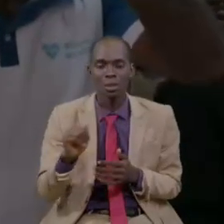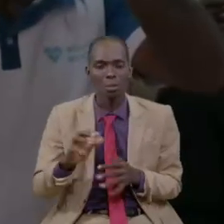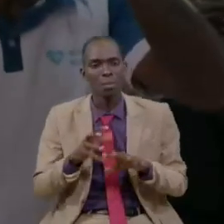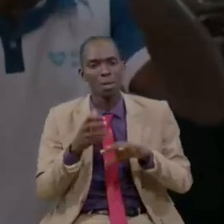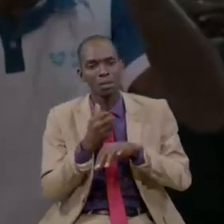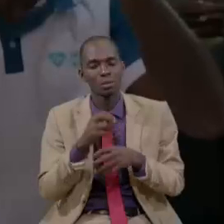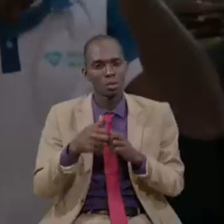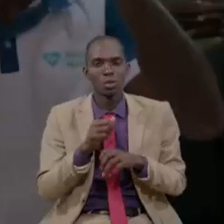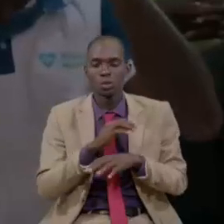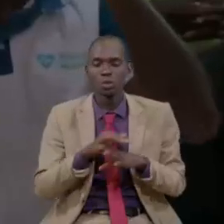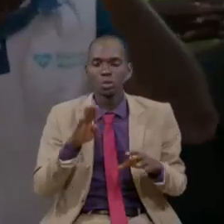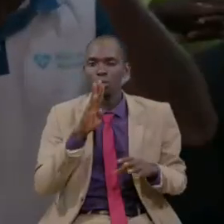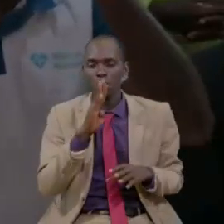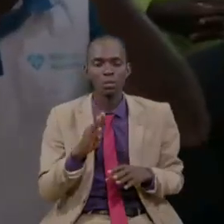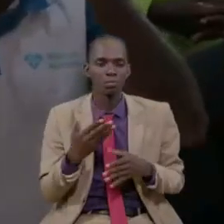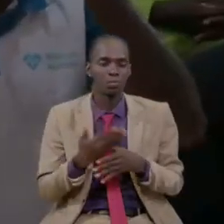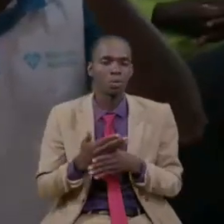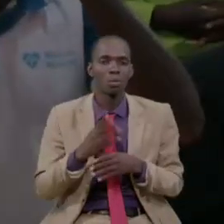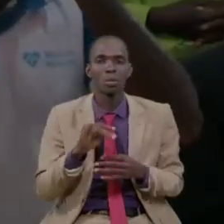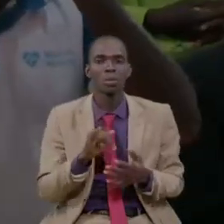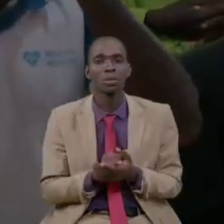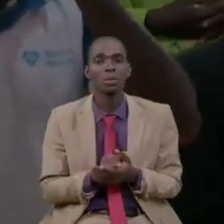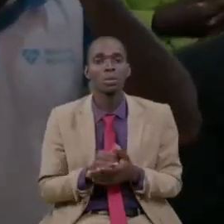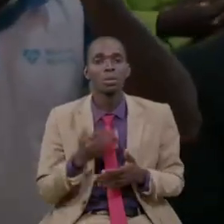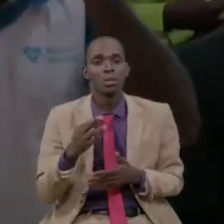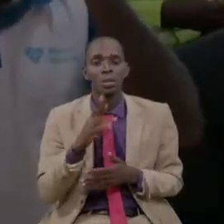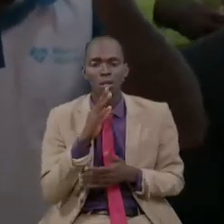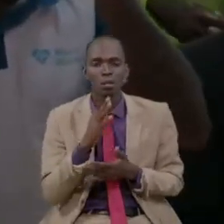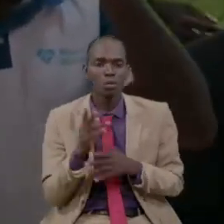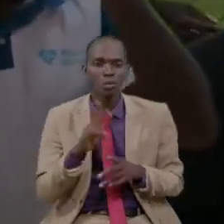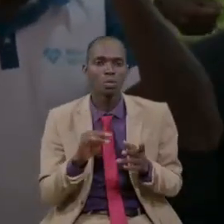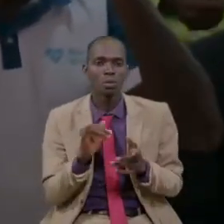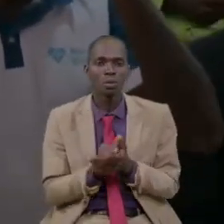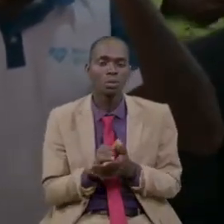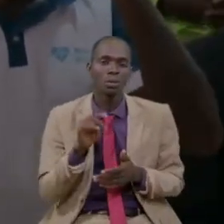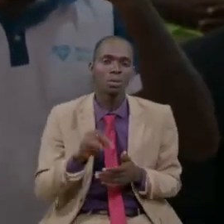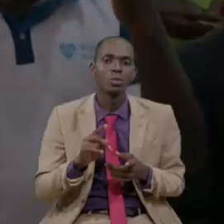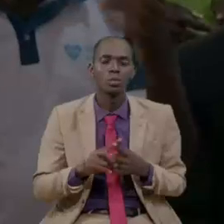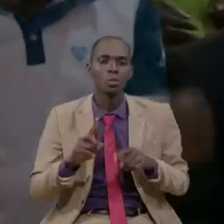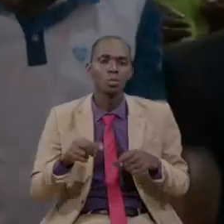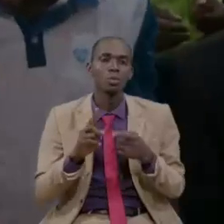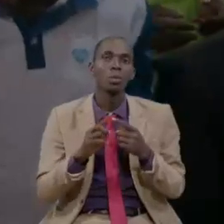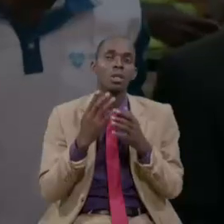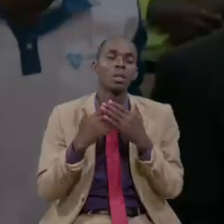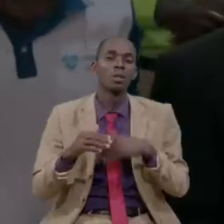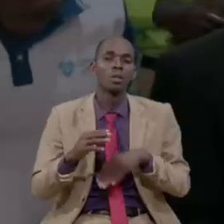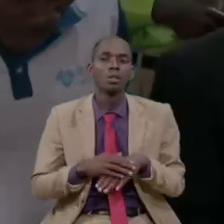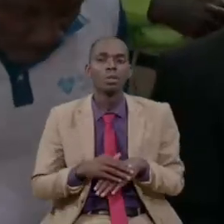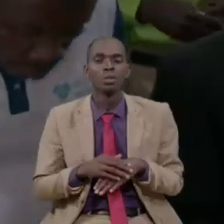people who mean to go to heaven will hear the word,